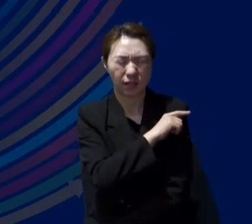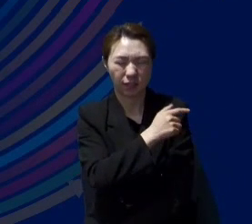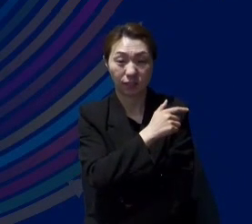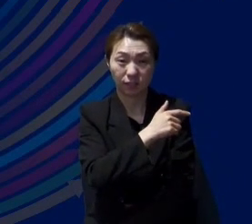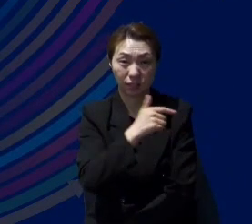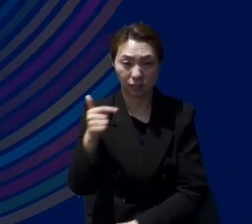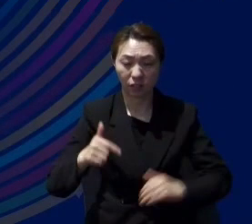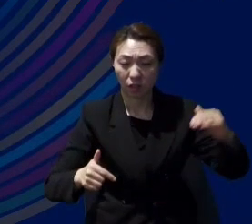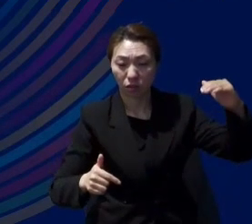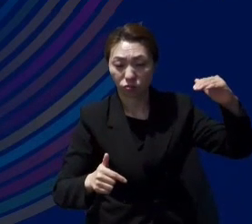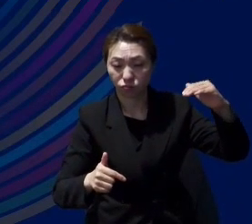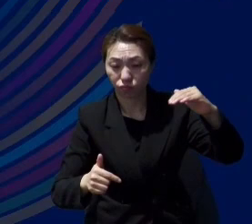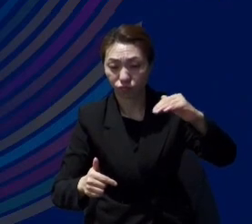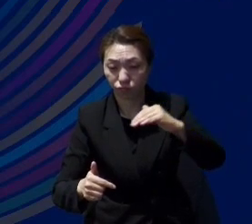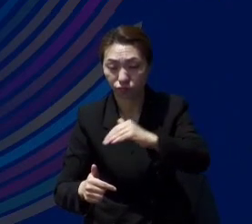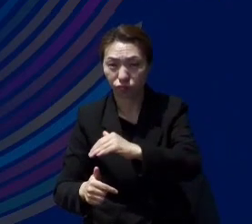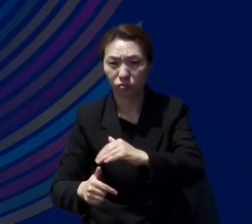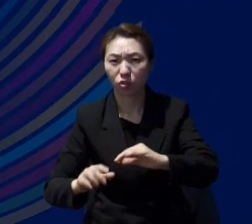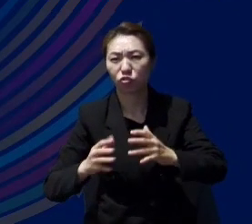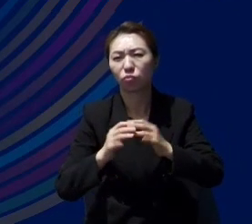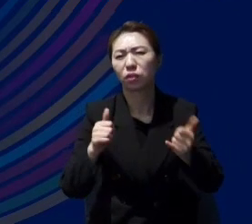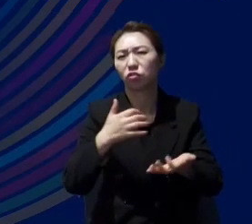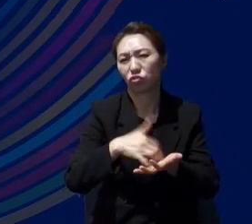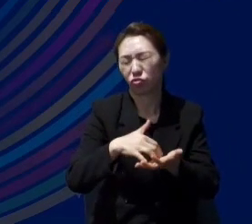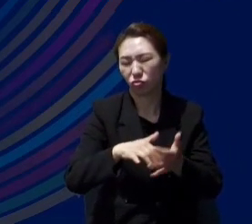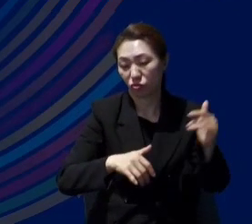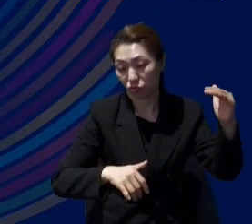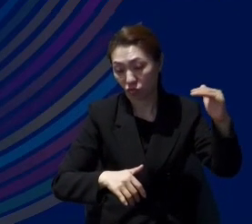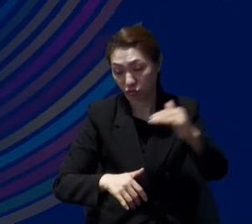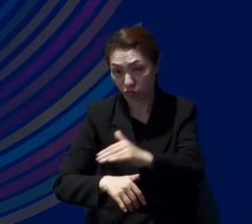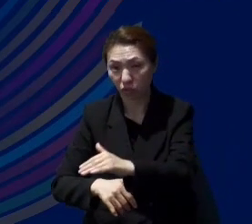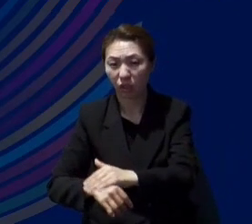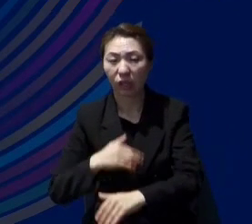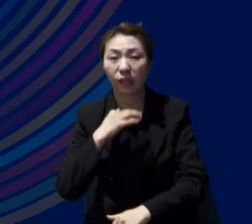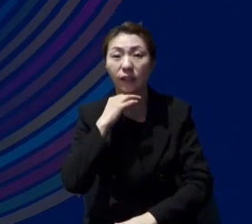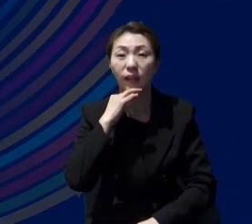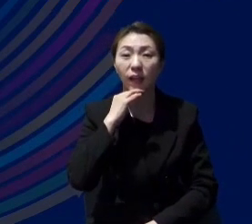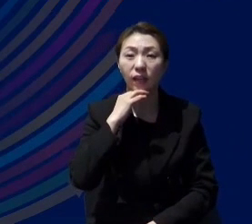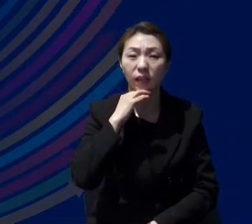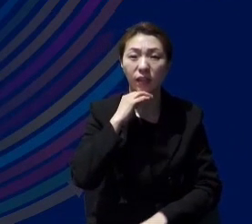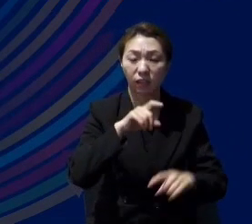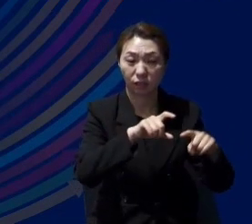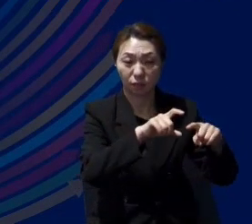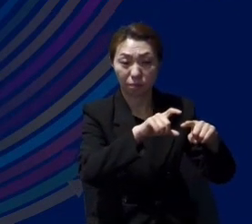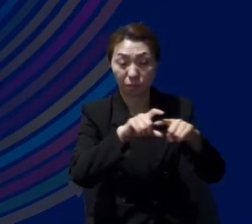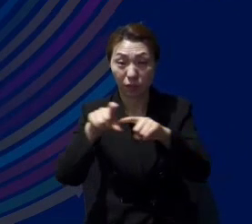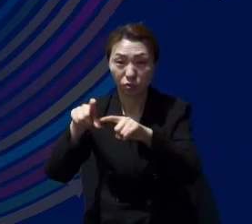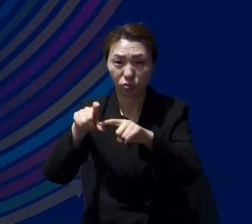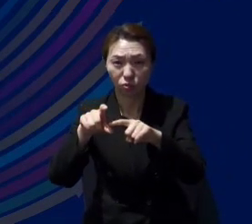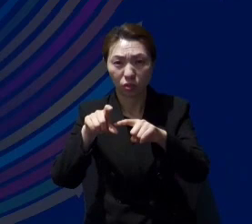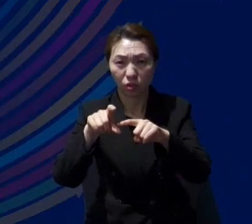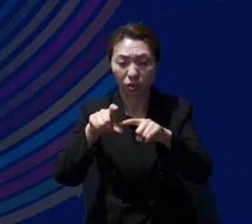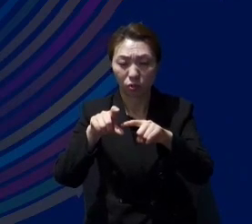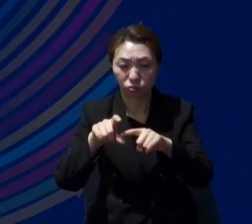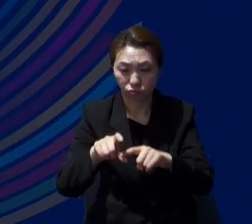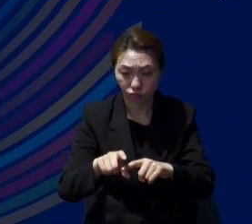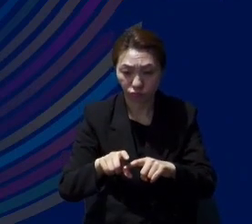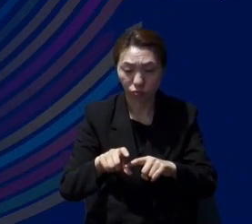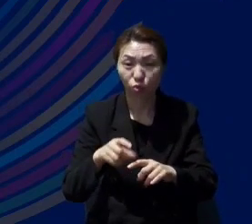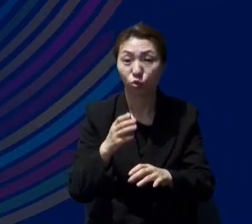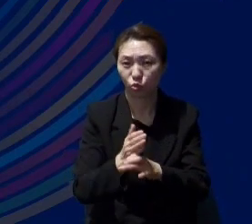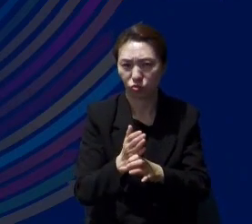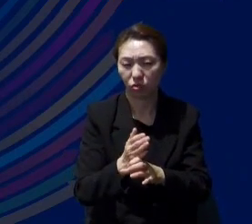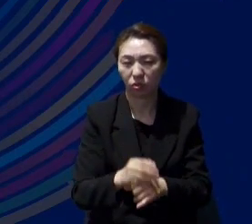in Korea. So death rate, this was already shown by Professor Mosen, DALI. So I will